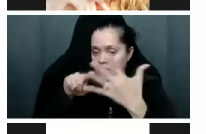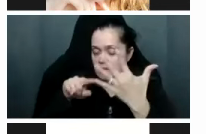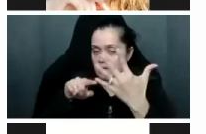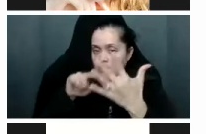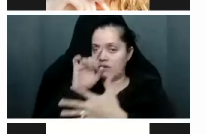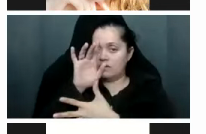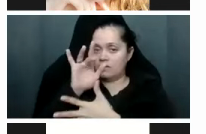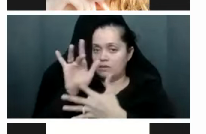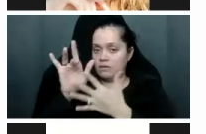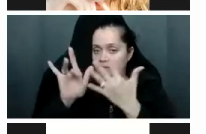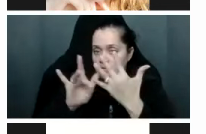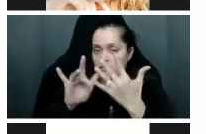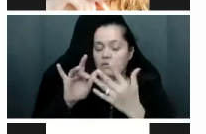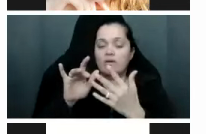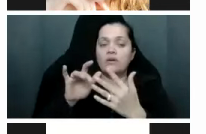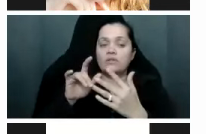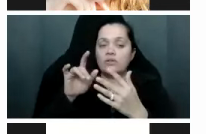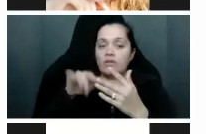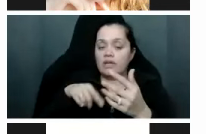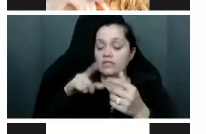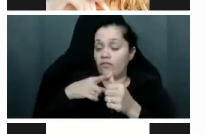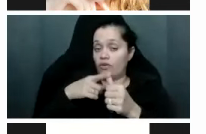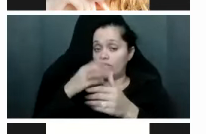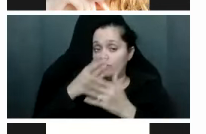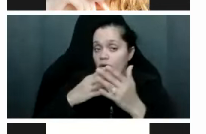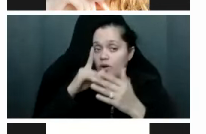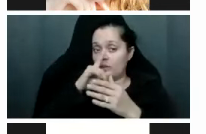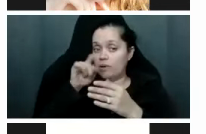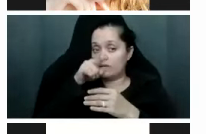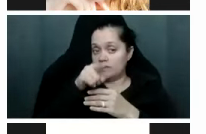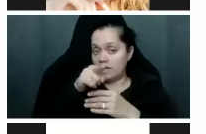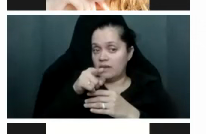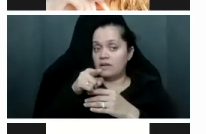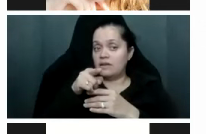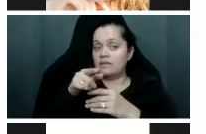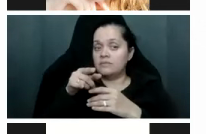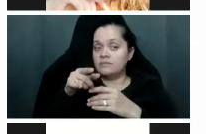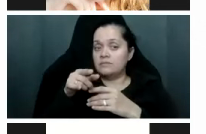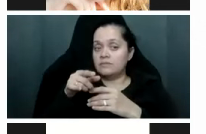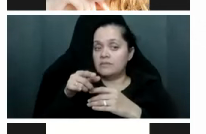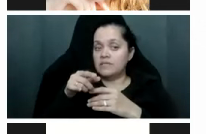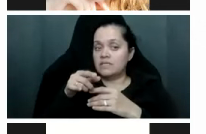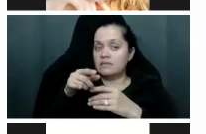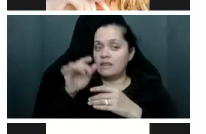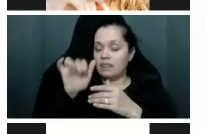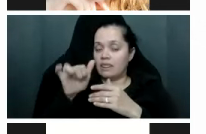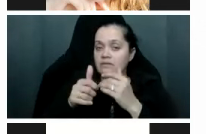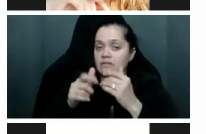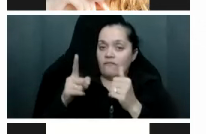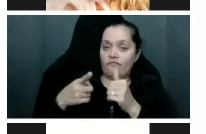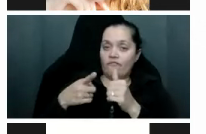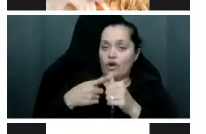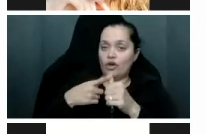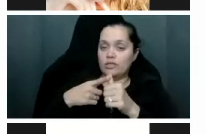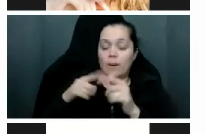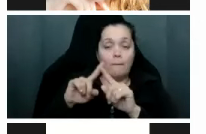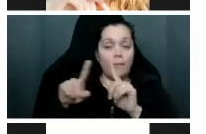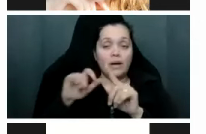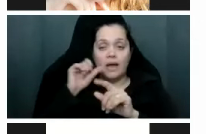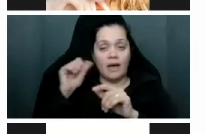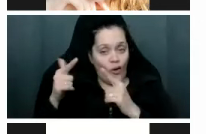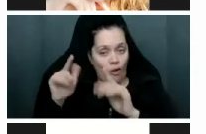I put that first on the list because it is kind of first, but not all. As